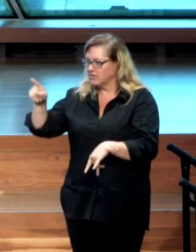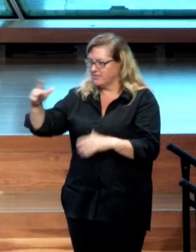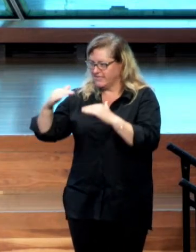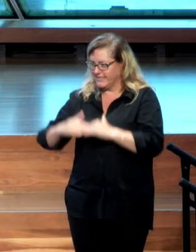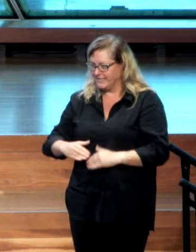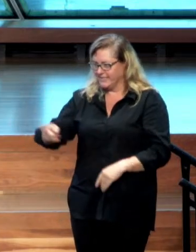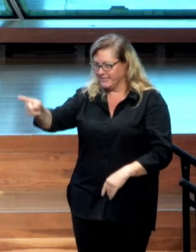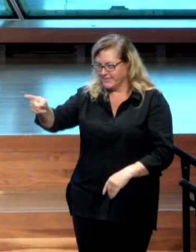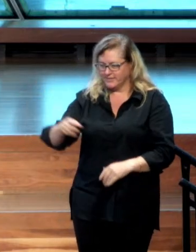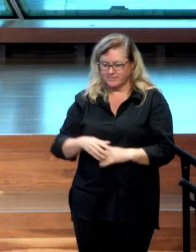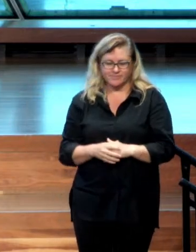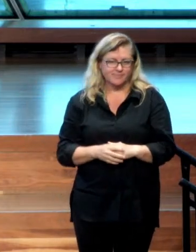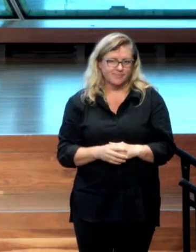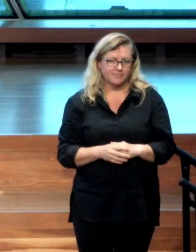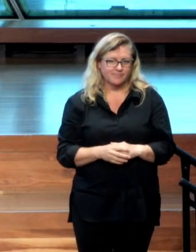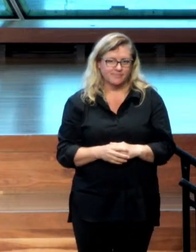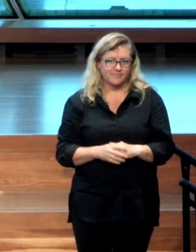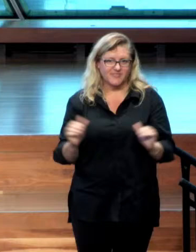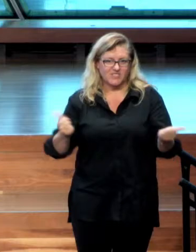It's